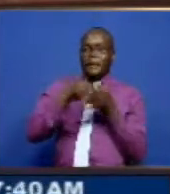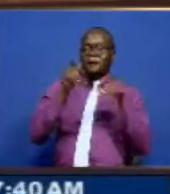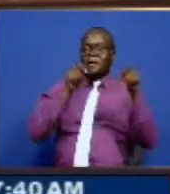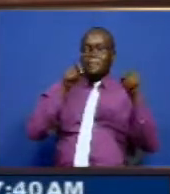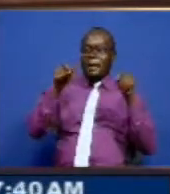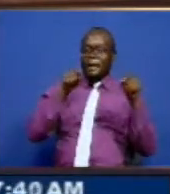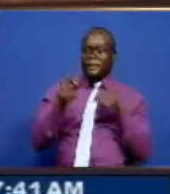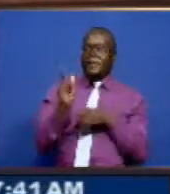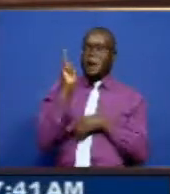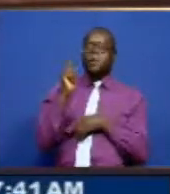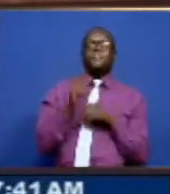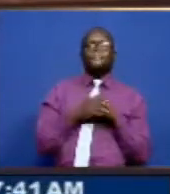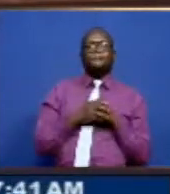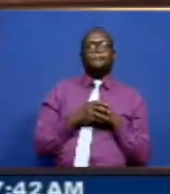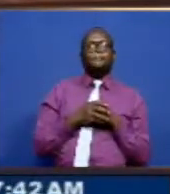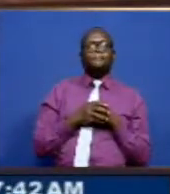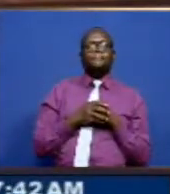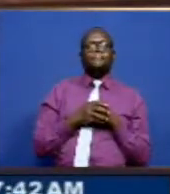Management Act